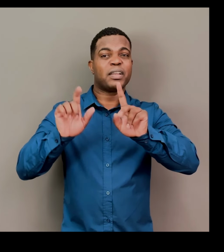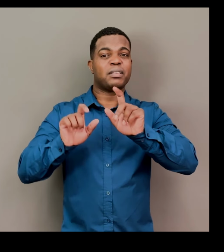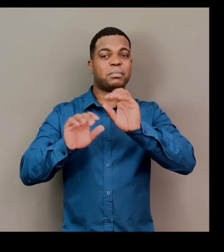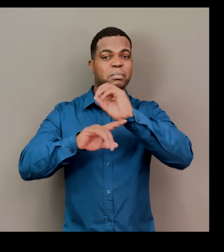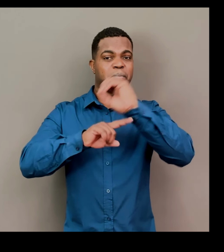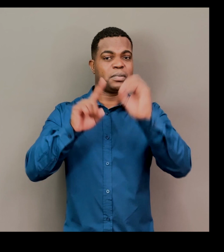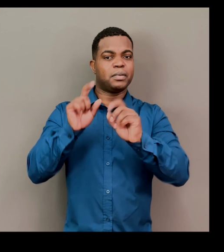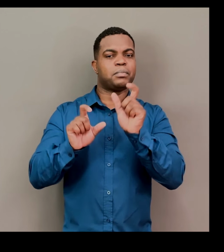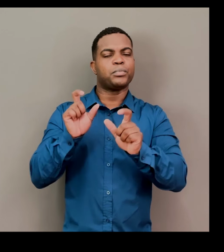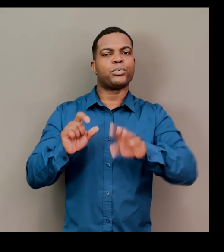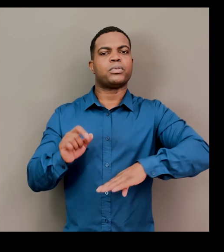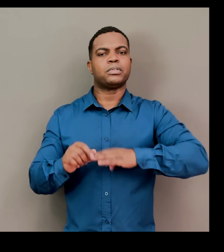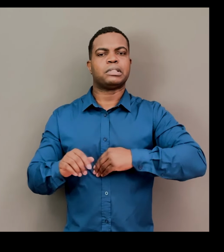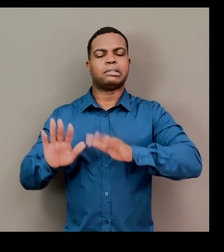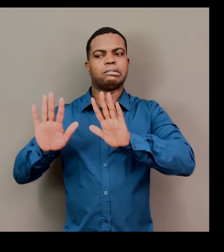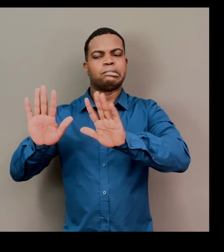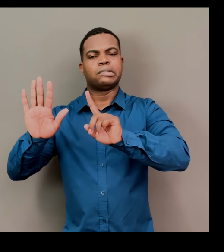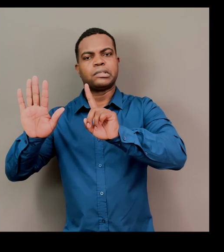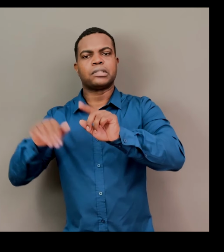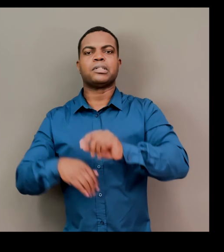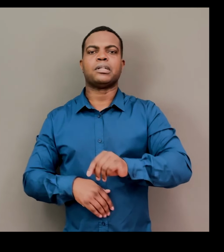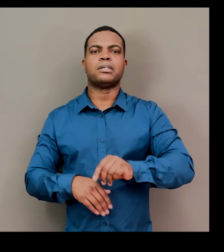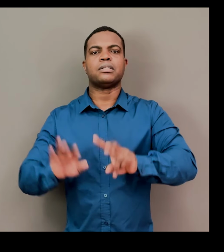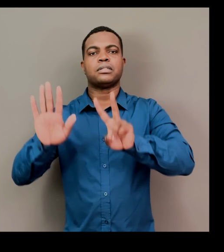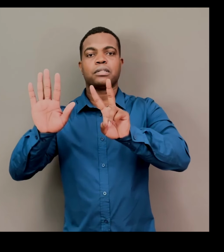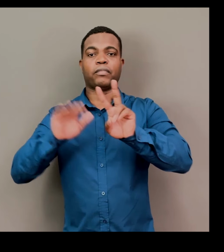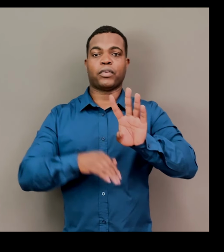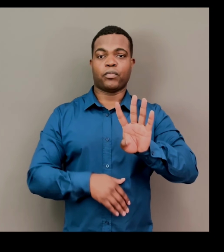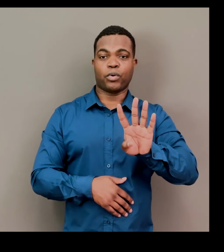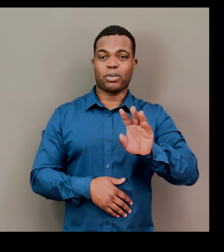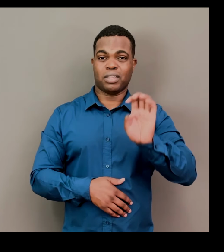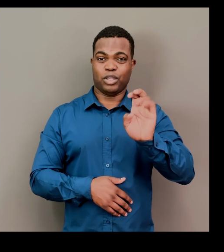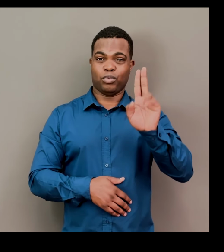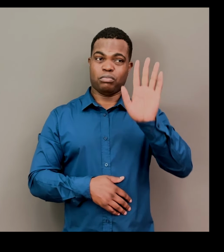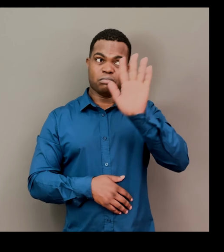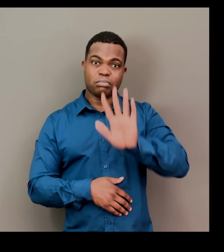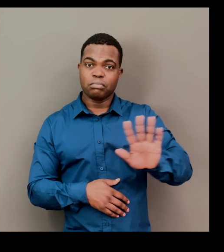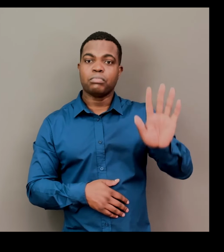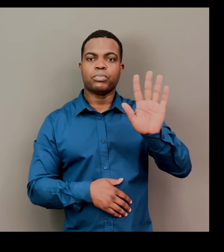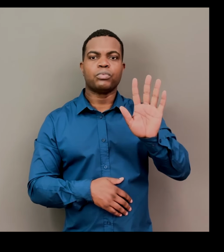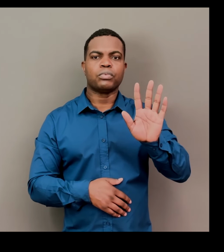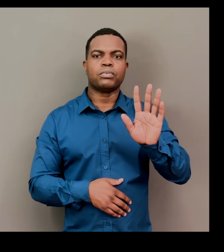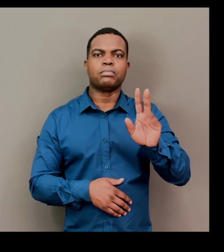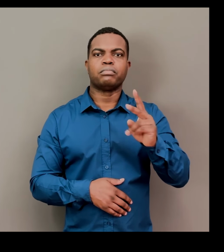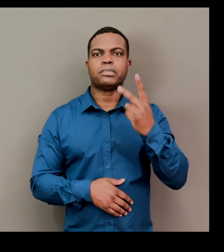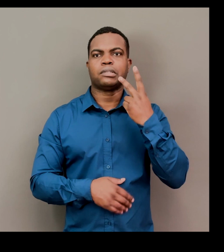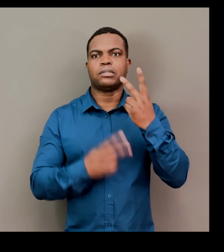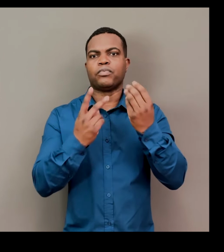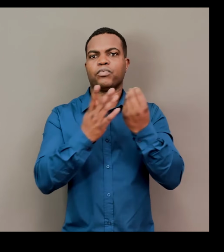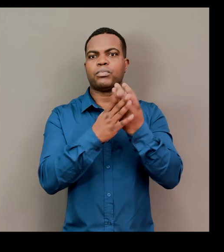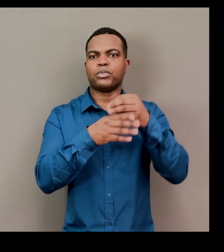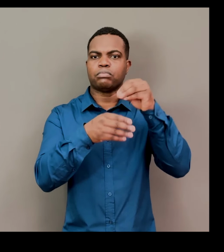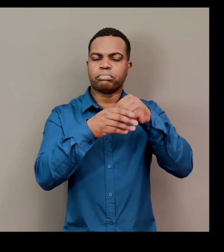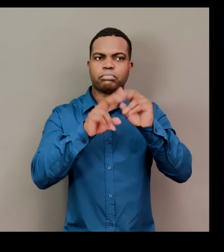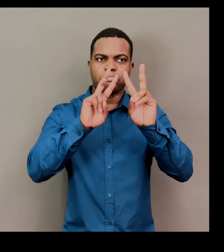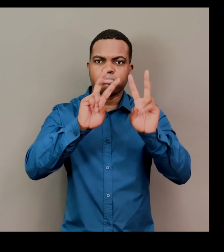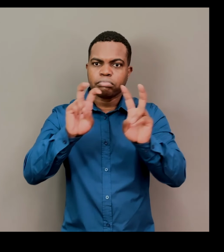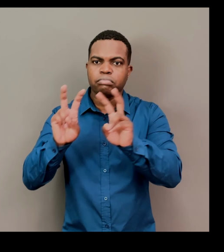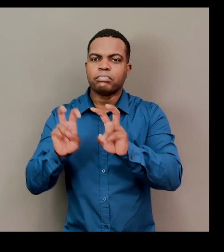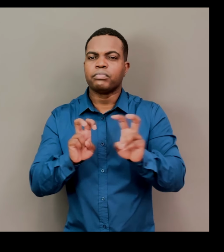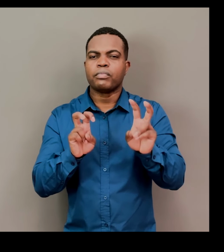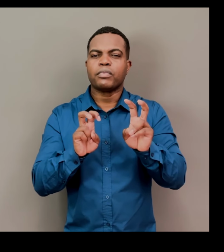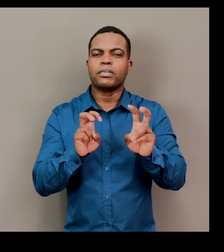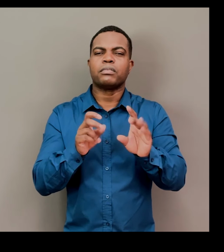aged 16-74 years in the EU saw untrue or doubtful information on